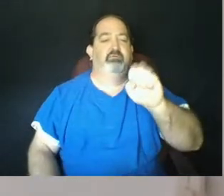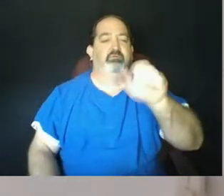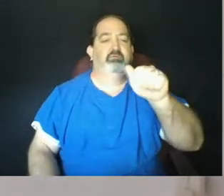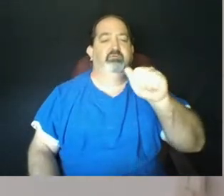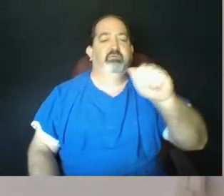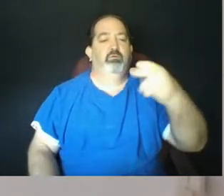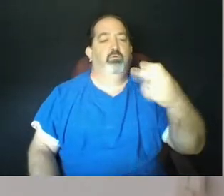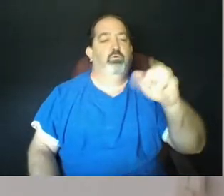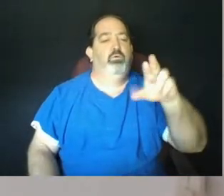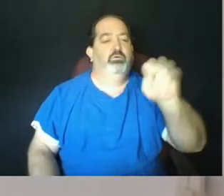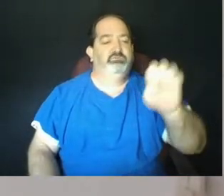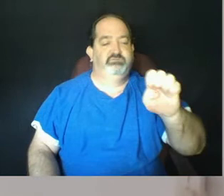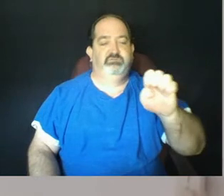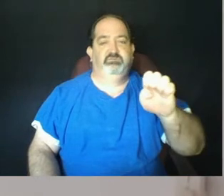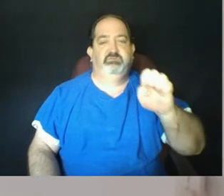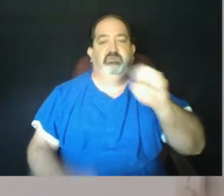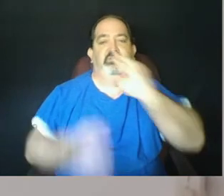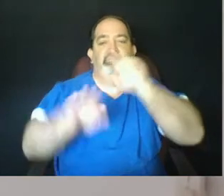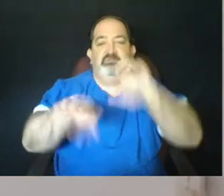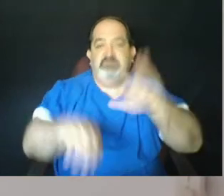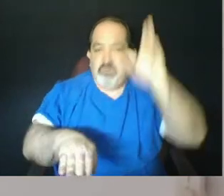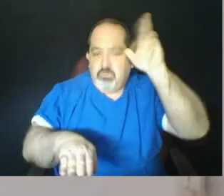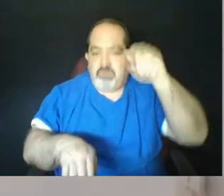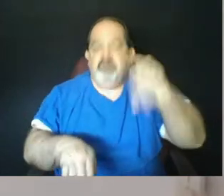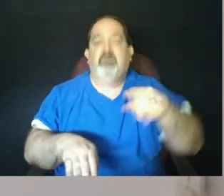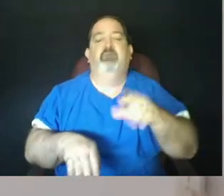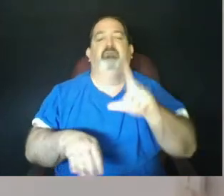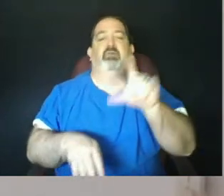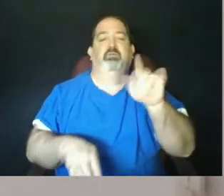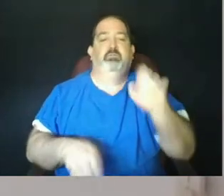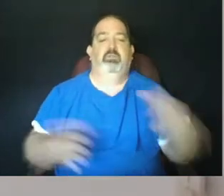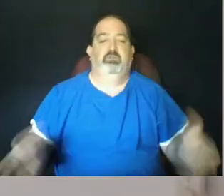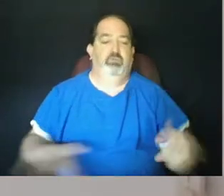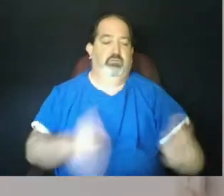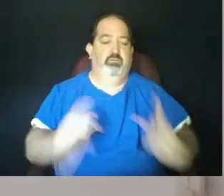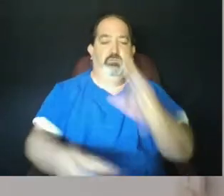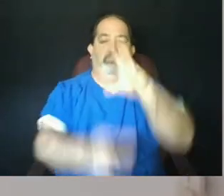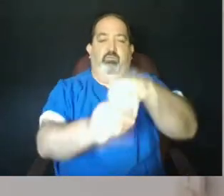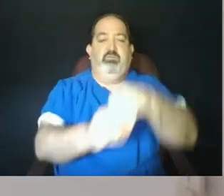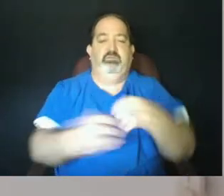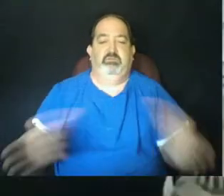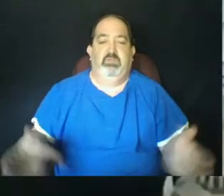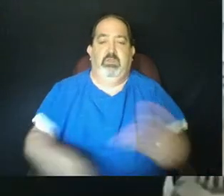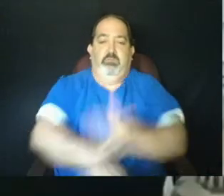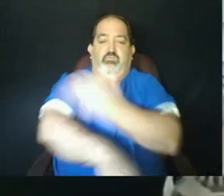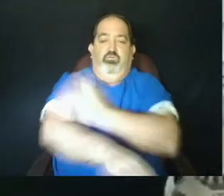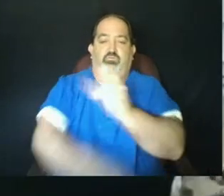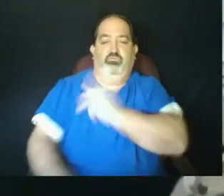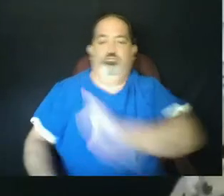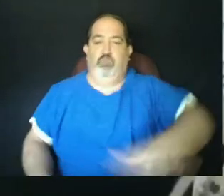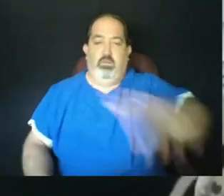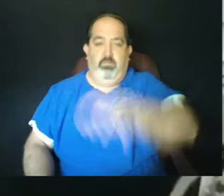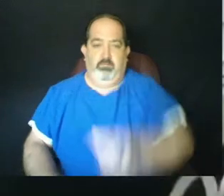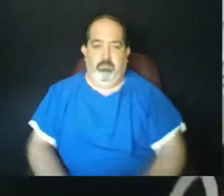Lyondemere to recognize those youth whose participation so enriches our realm.